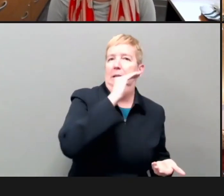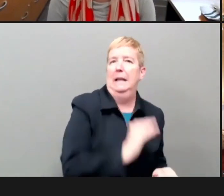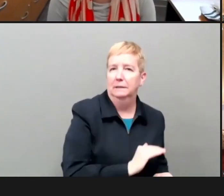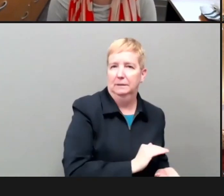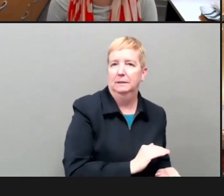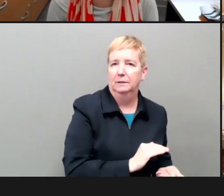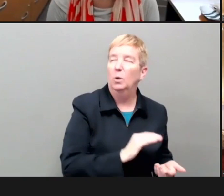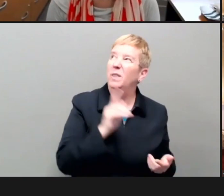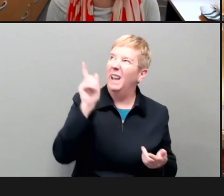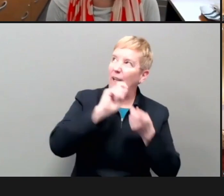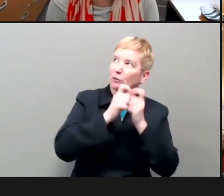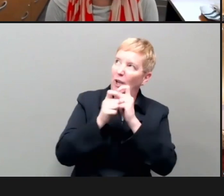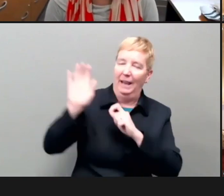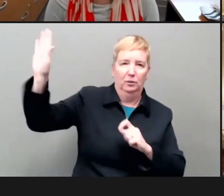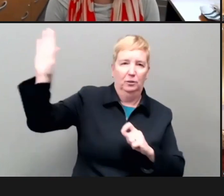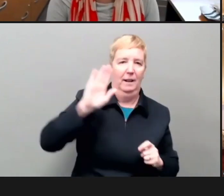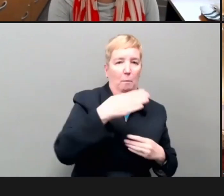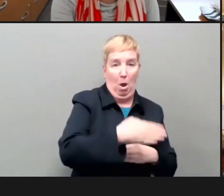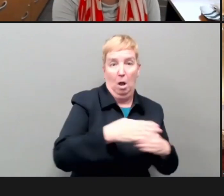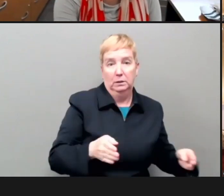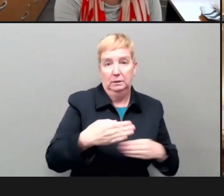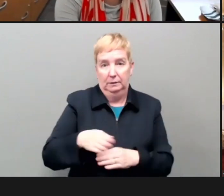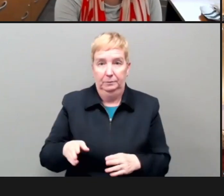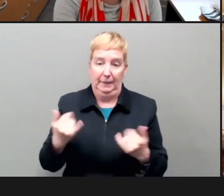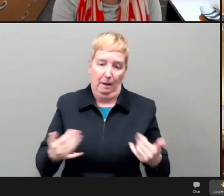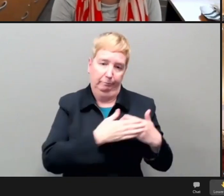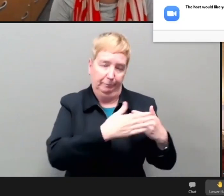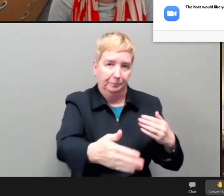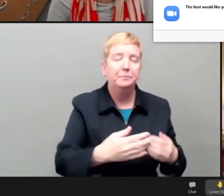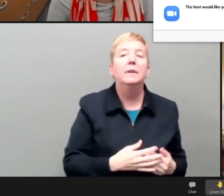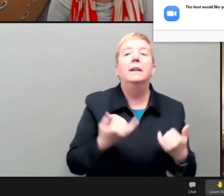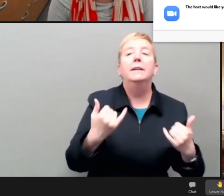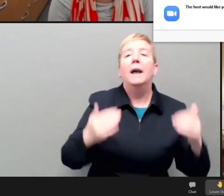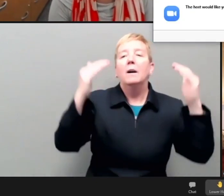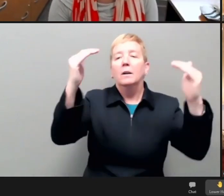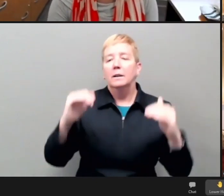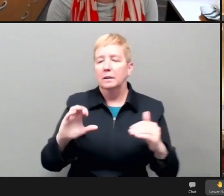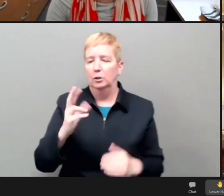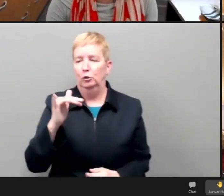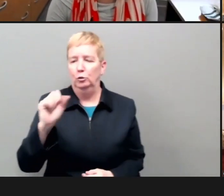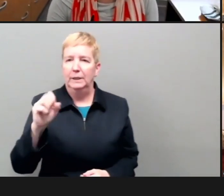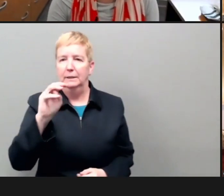Thank you, Governor and Secretaries. Next, we'll go to Chris McKee with KRQE.